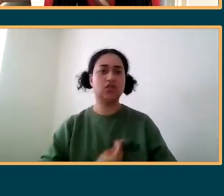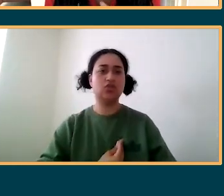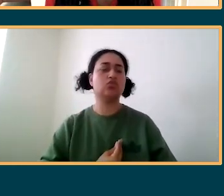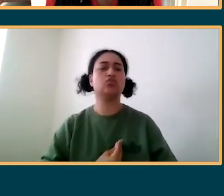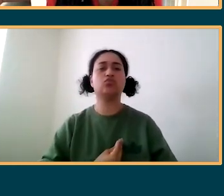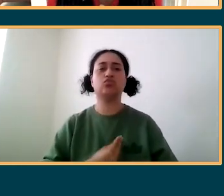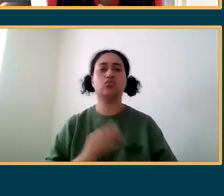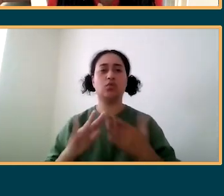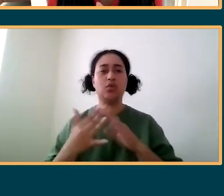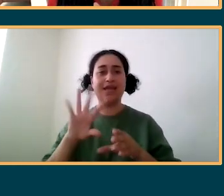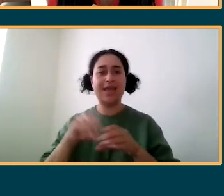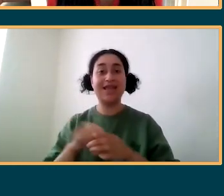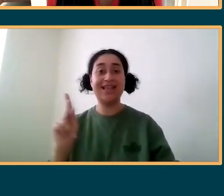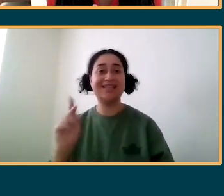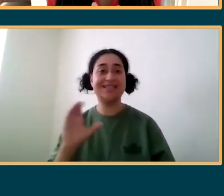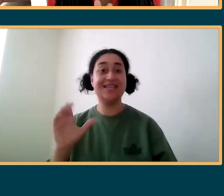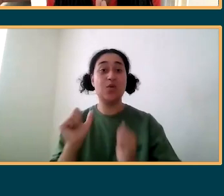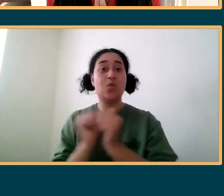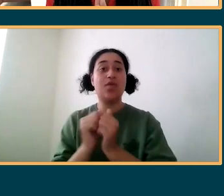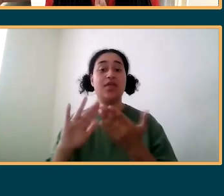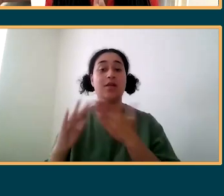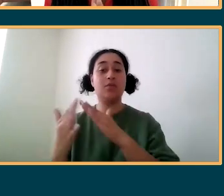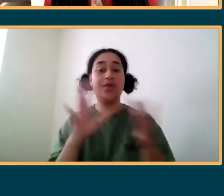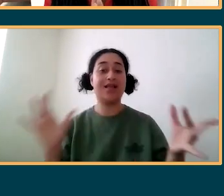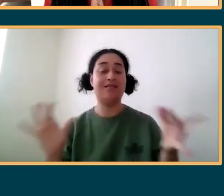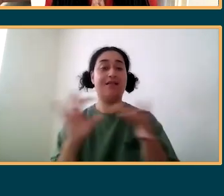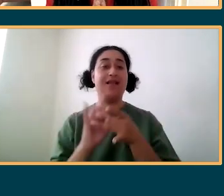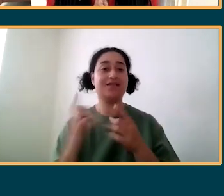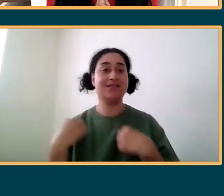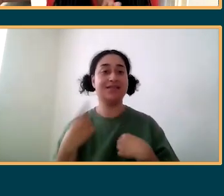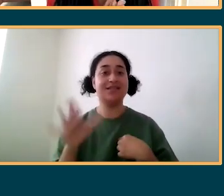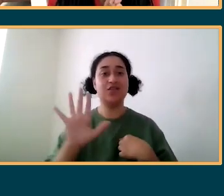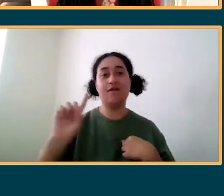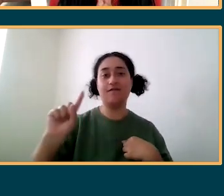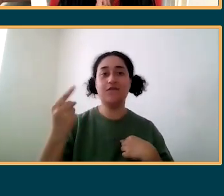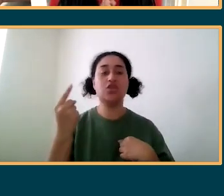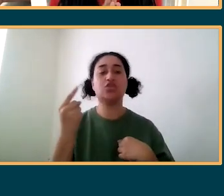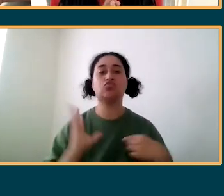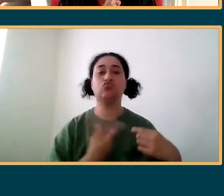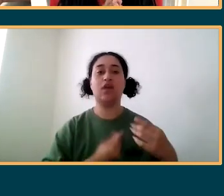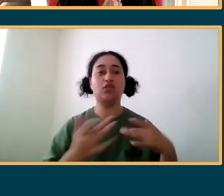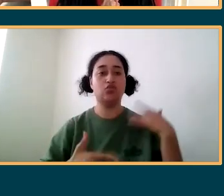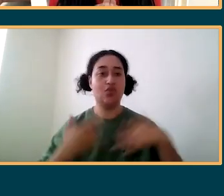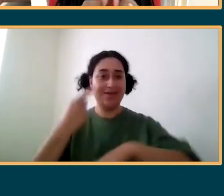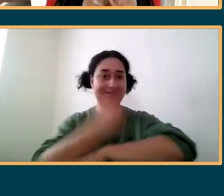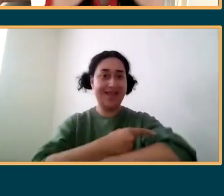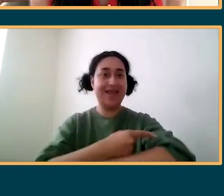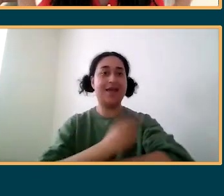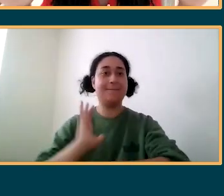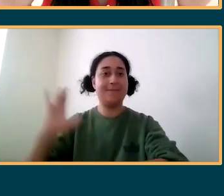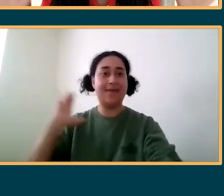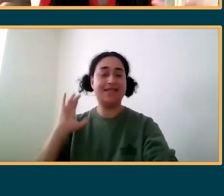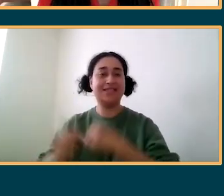the power of community connection. Since their first Trans Joy in the Park event in April 2023, Trans Joy